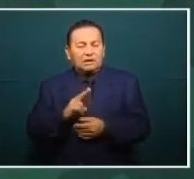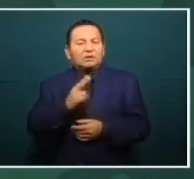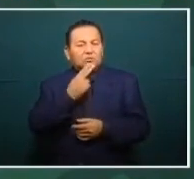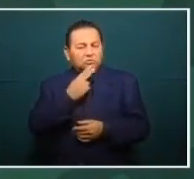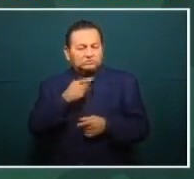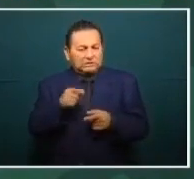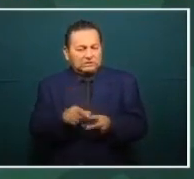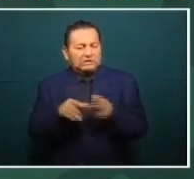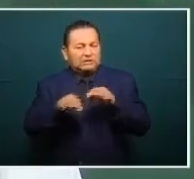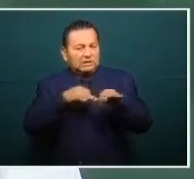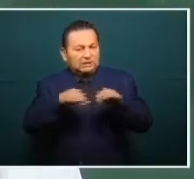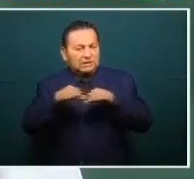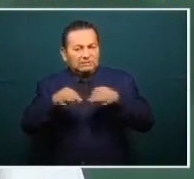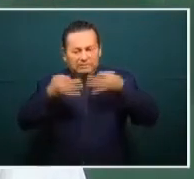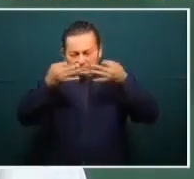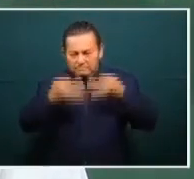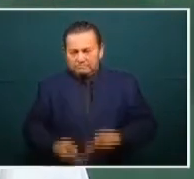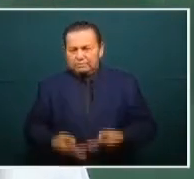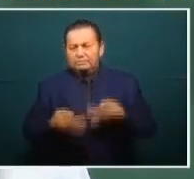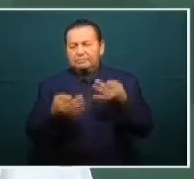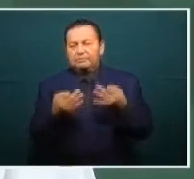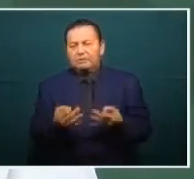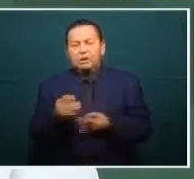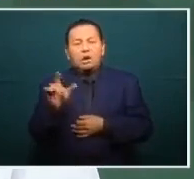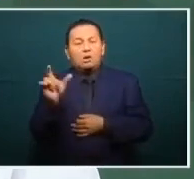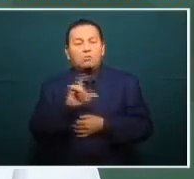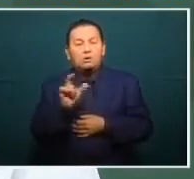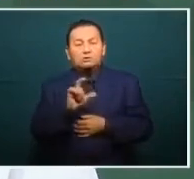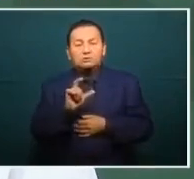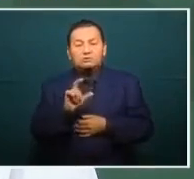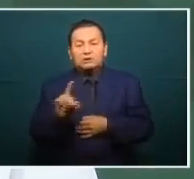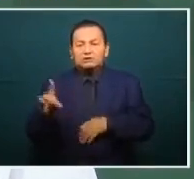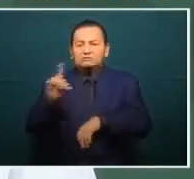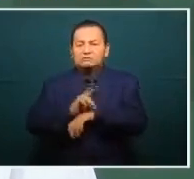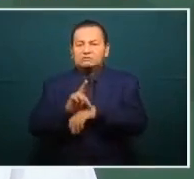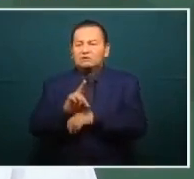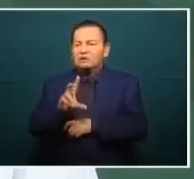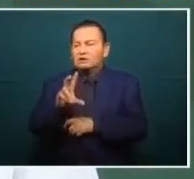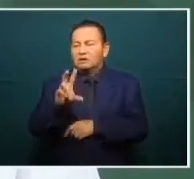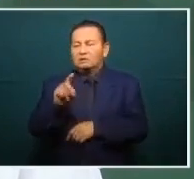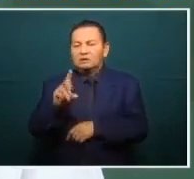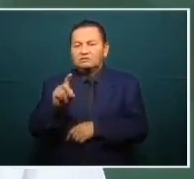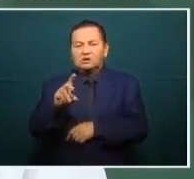They still haven't started to function formally